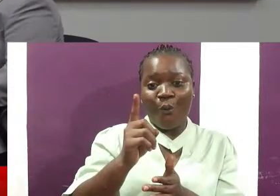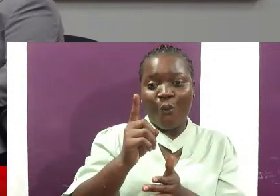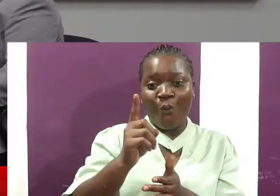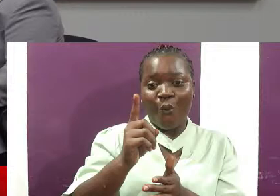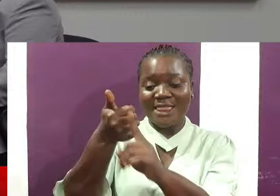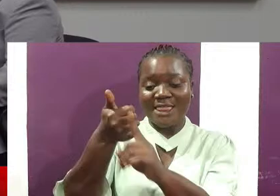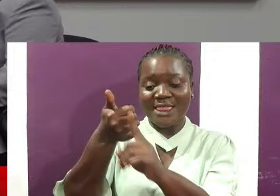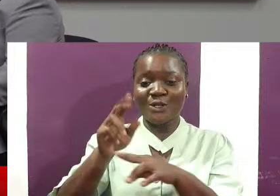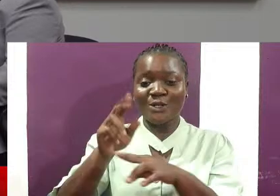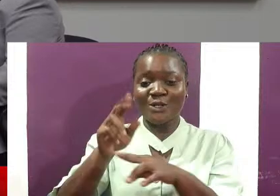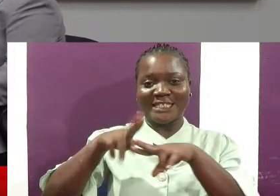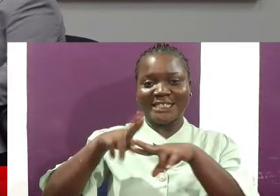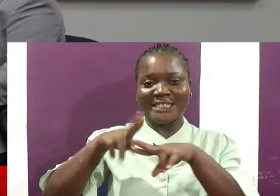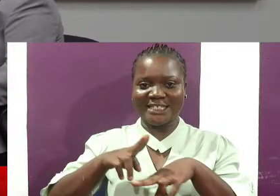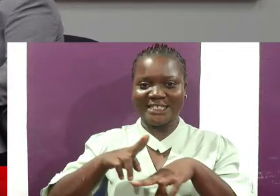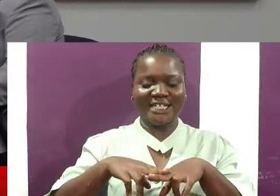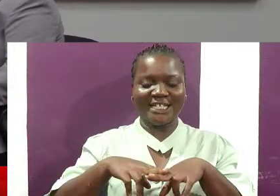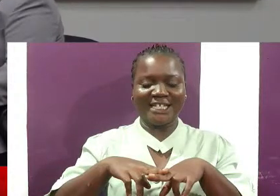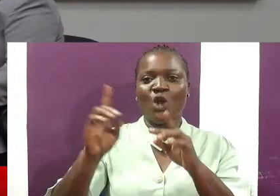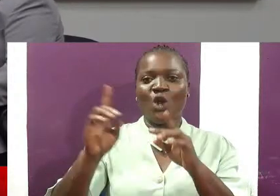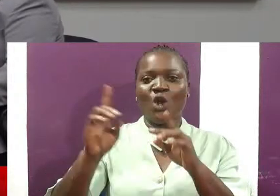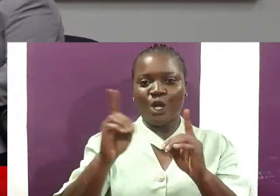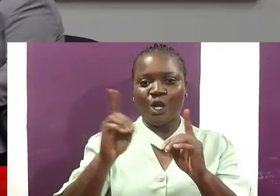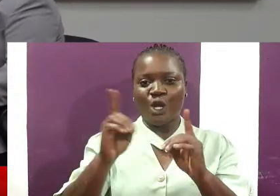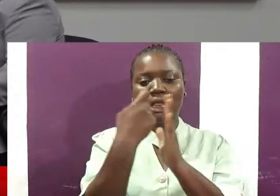most classroom, right? Yes, the most classroom. Into